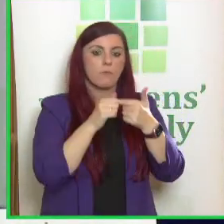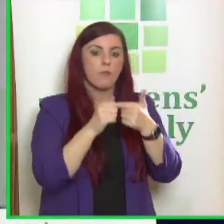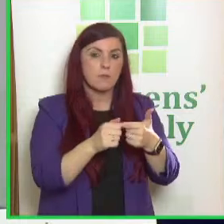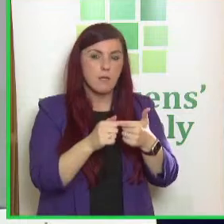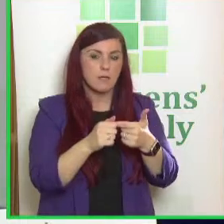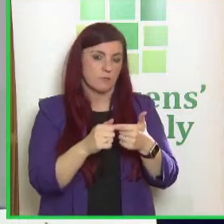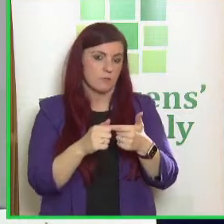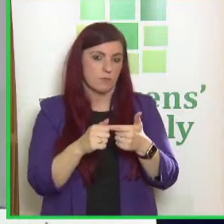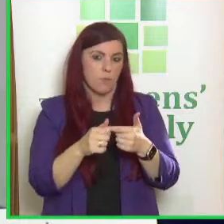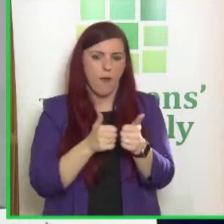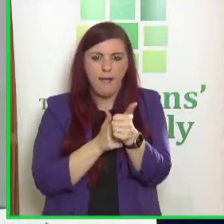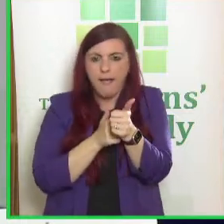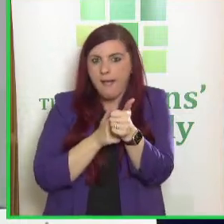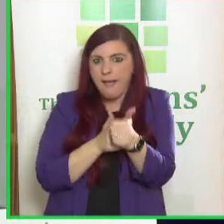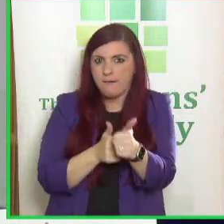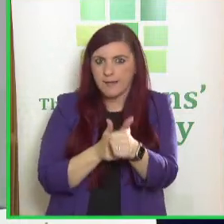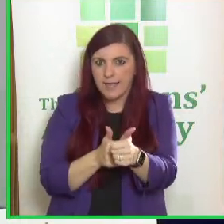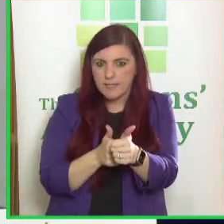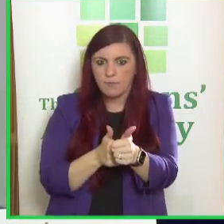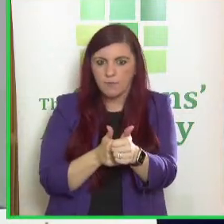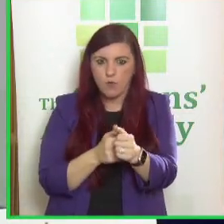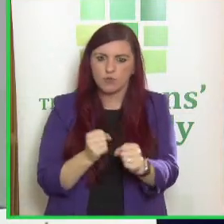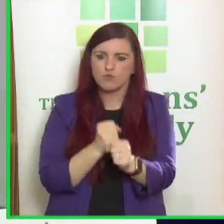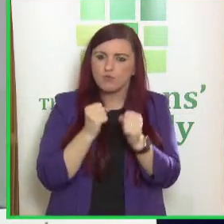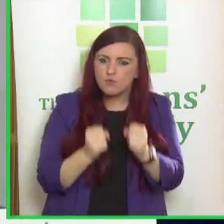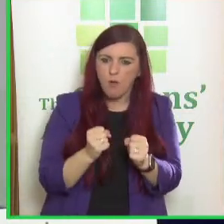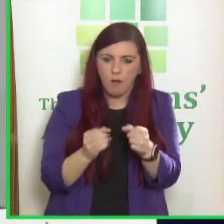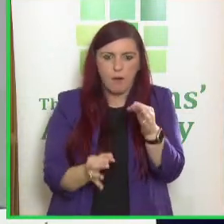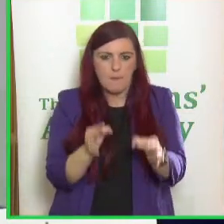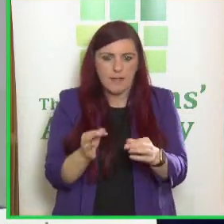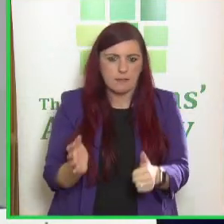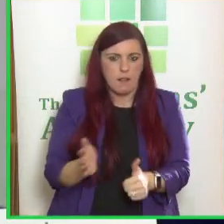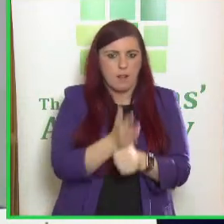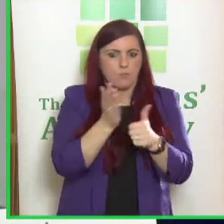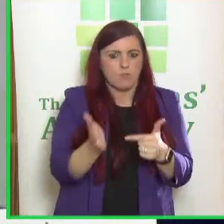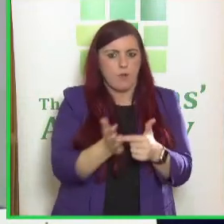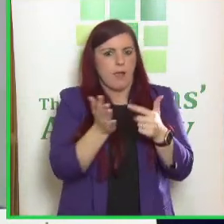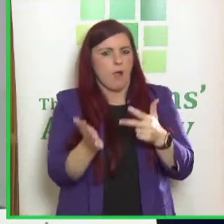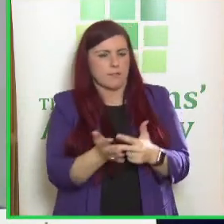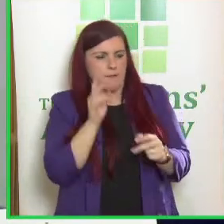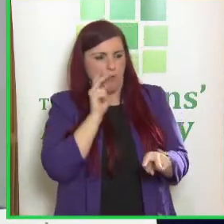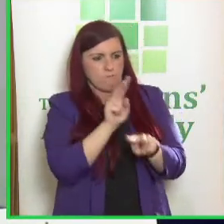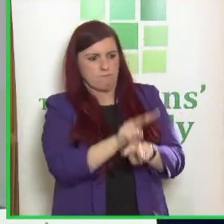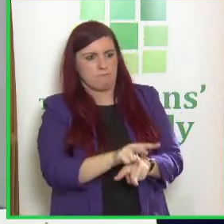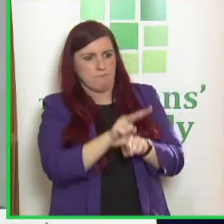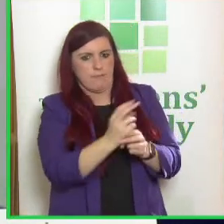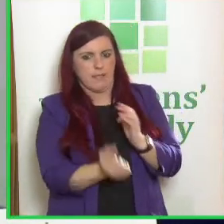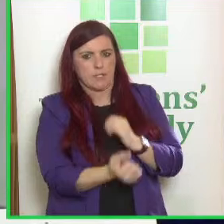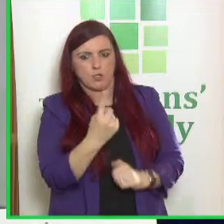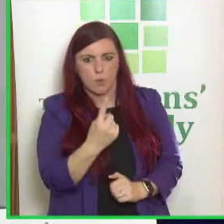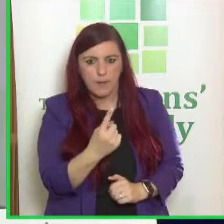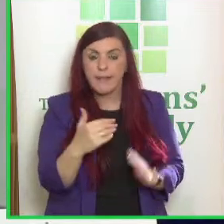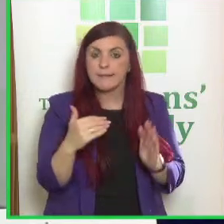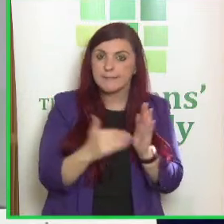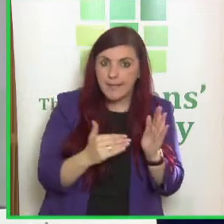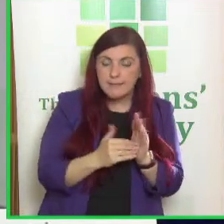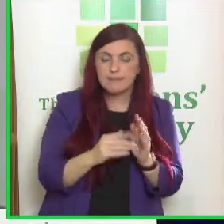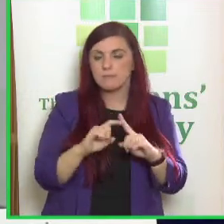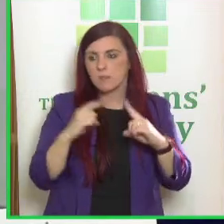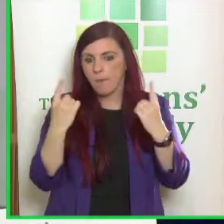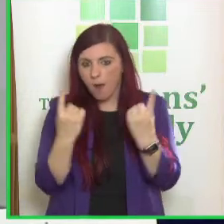are advocating and calling for stronger political priority to put into oversight of this issue. Yes, the departments,